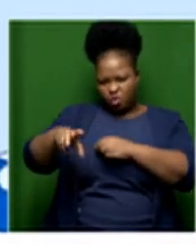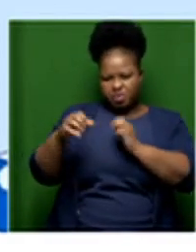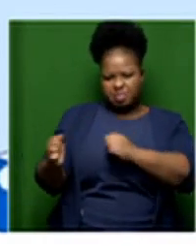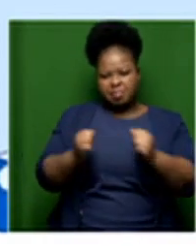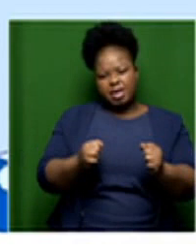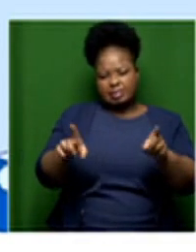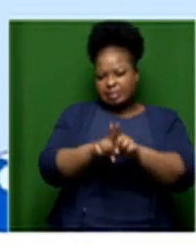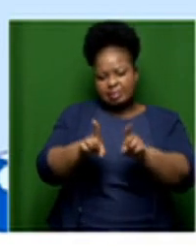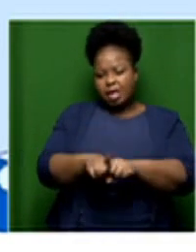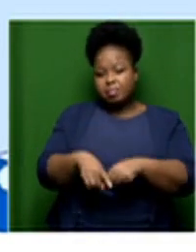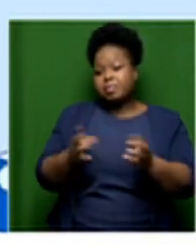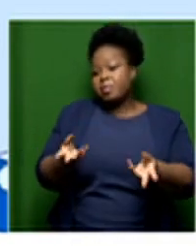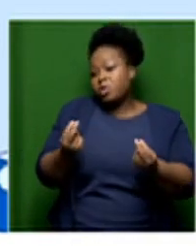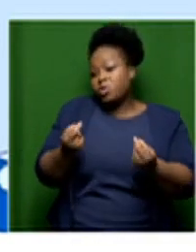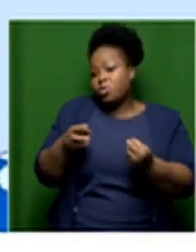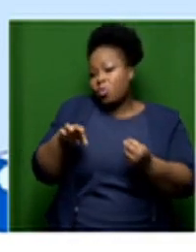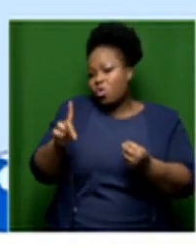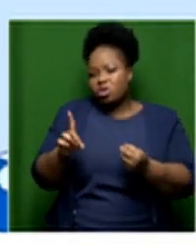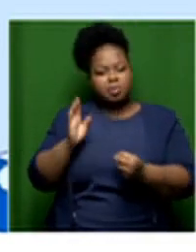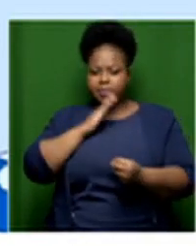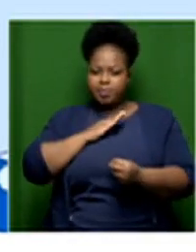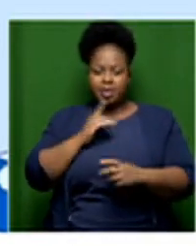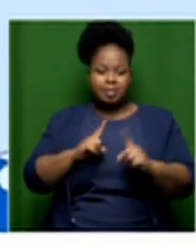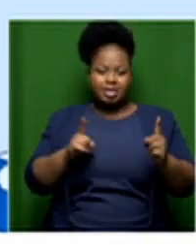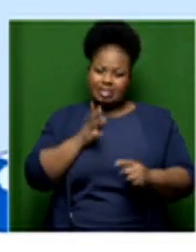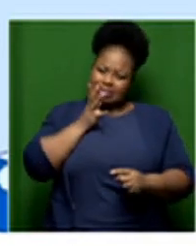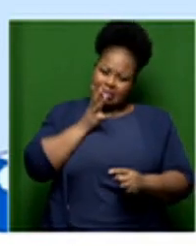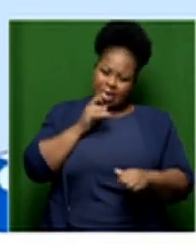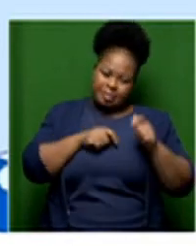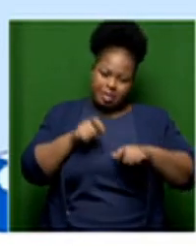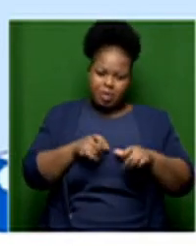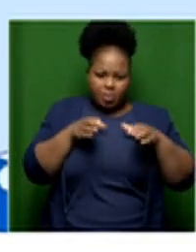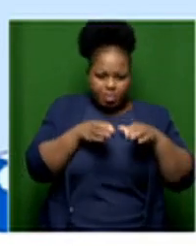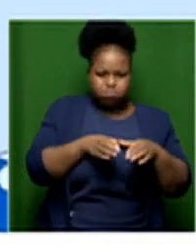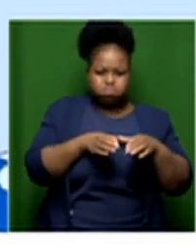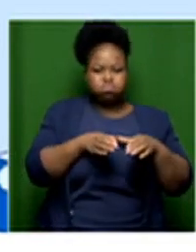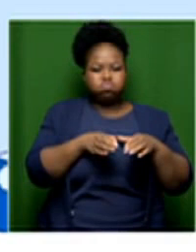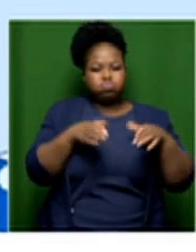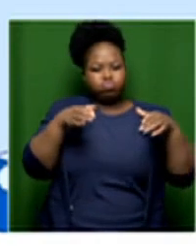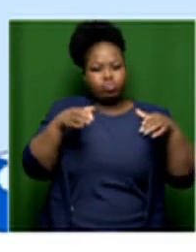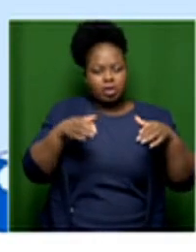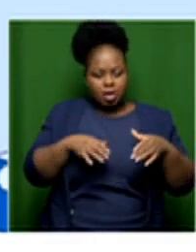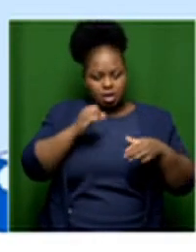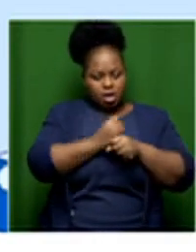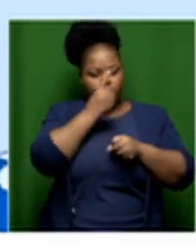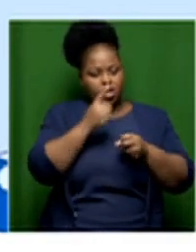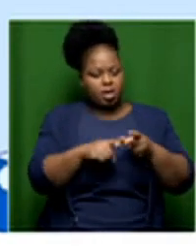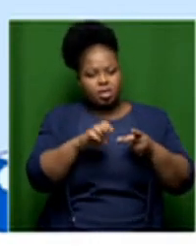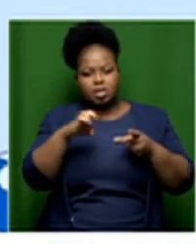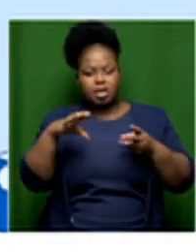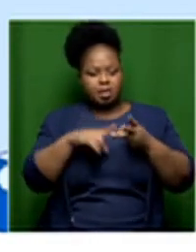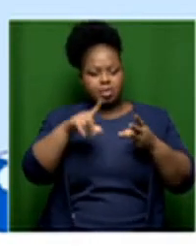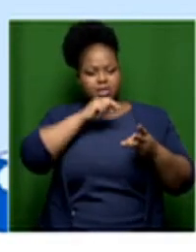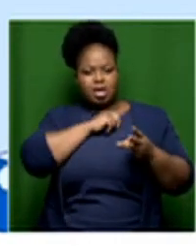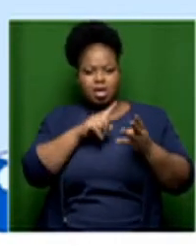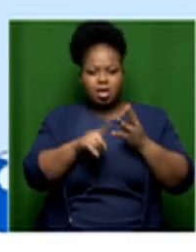have not gained new wards. But provinces with high population densities like Gauteng, the Eastern Cape, KwaZulu-Natal, and the